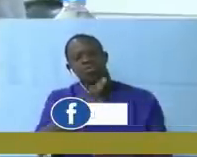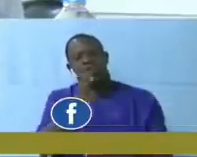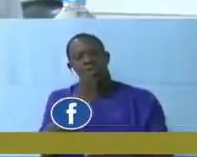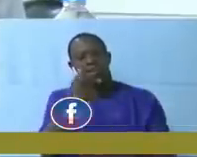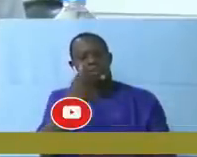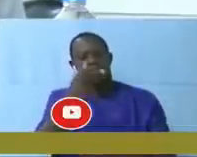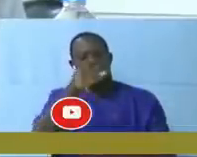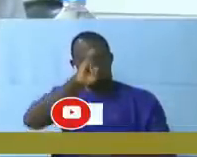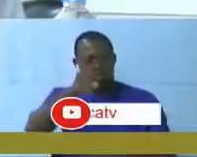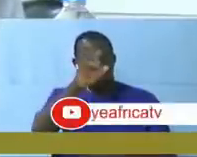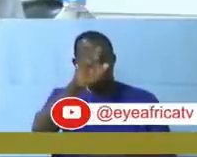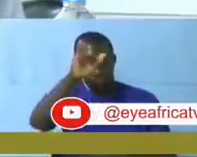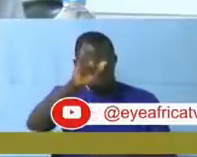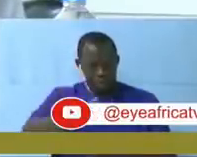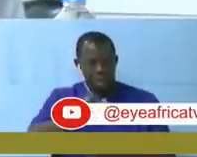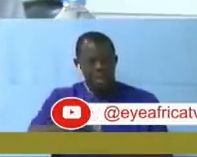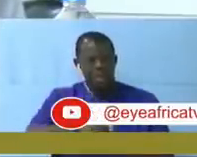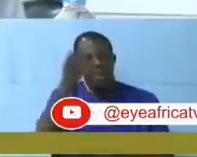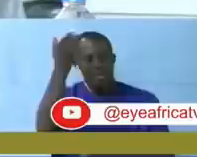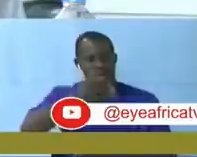we as a country